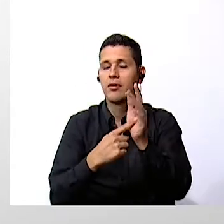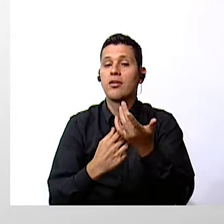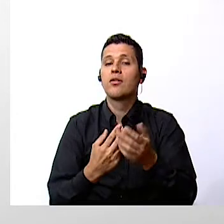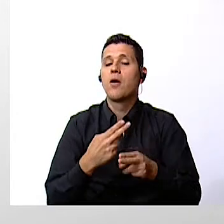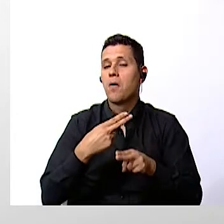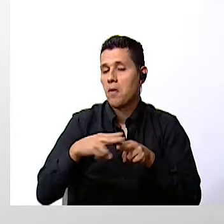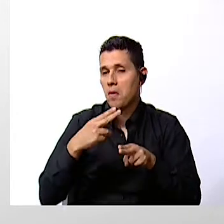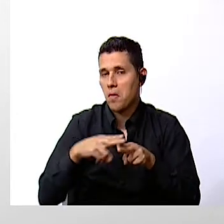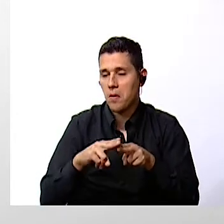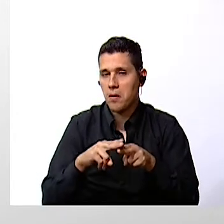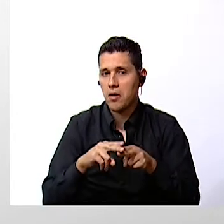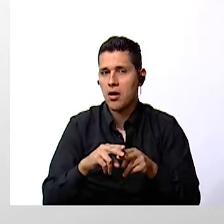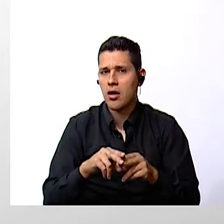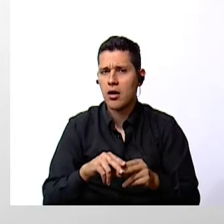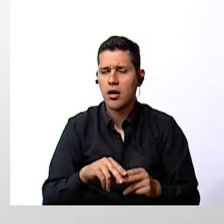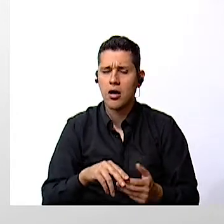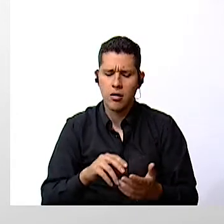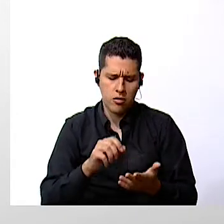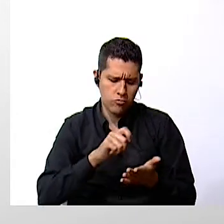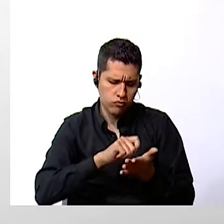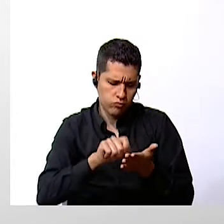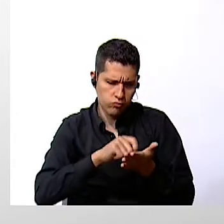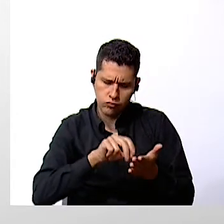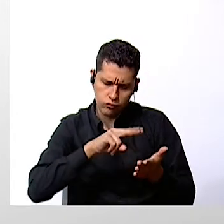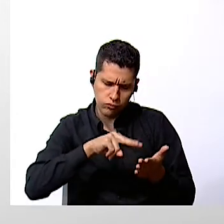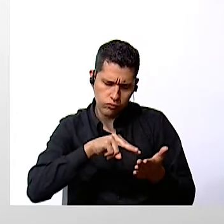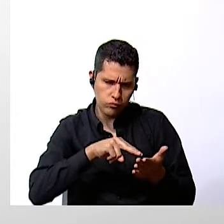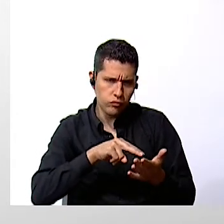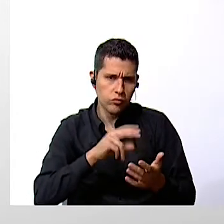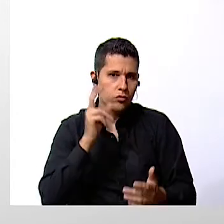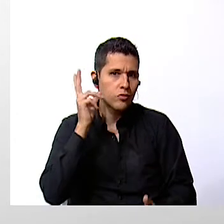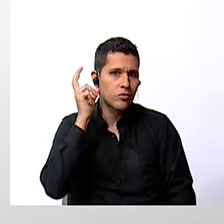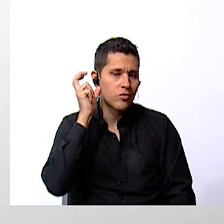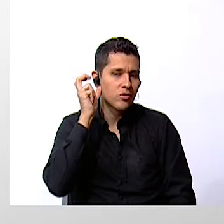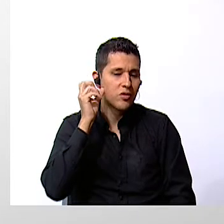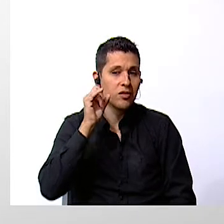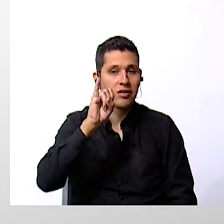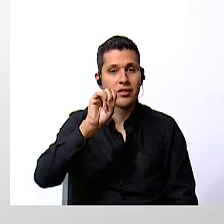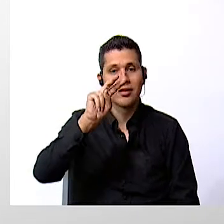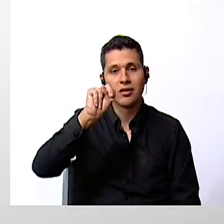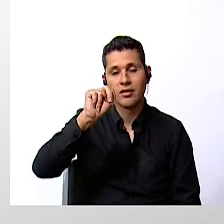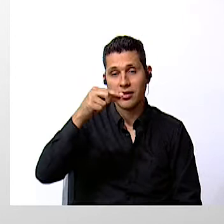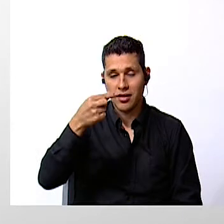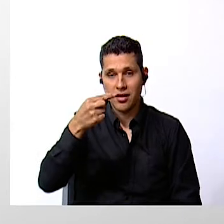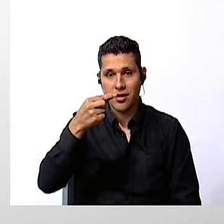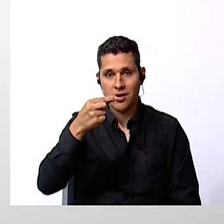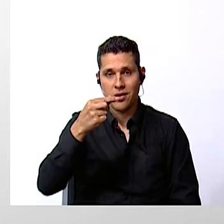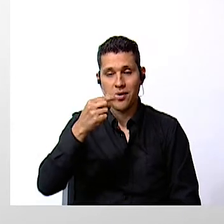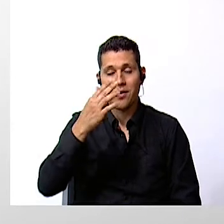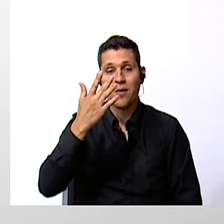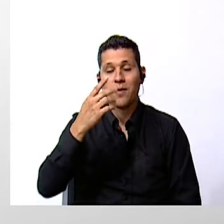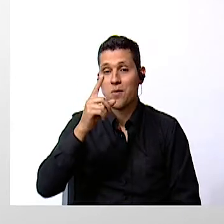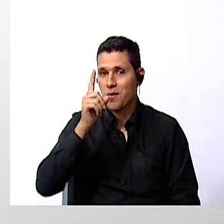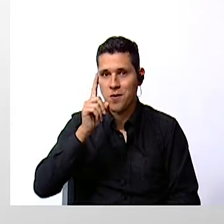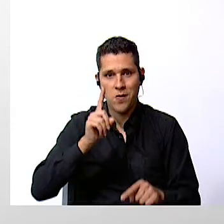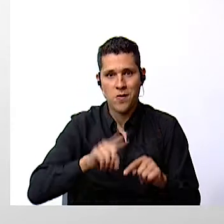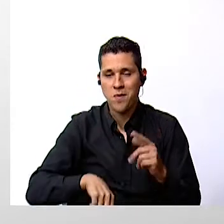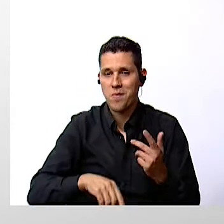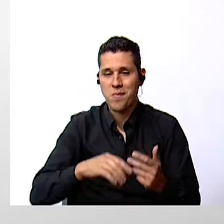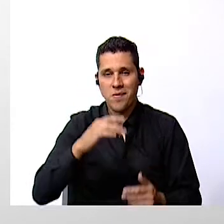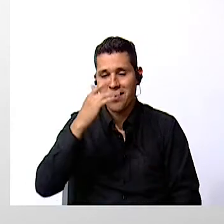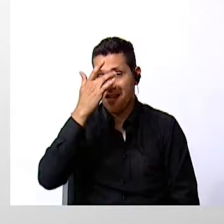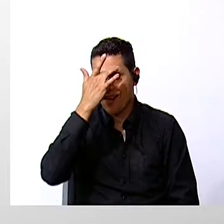y a leer el sonido final en inglés de ing. And don't forget the riddle. Remember to ask